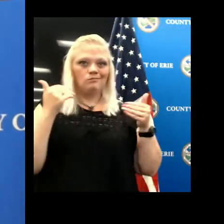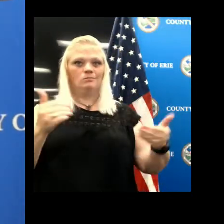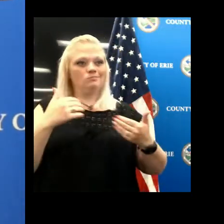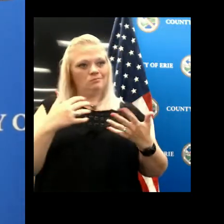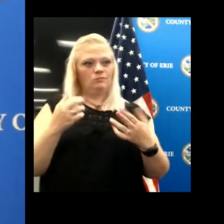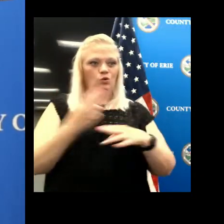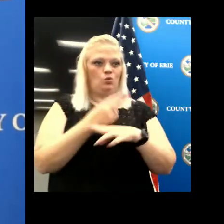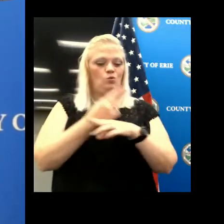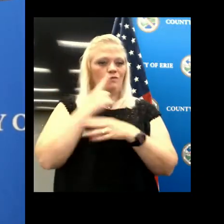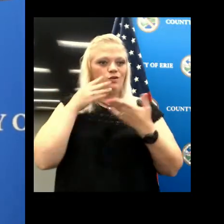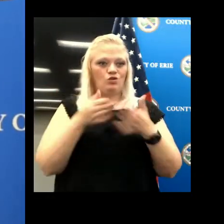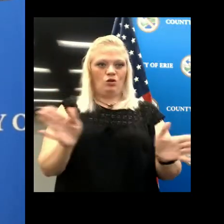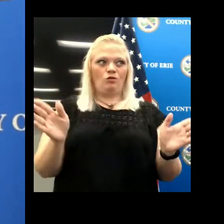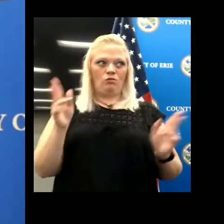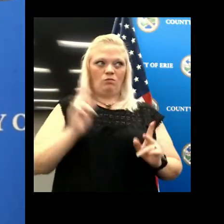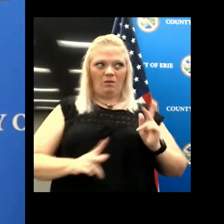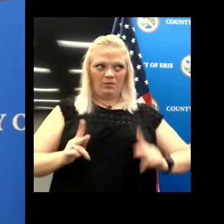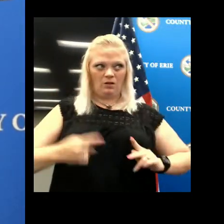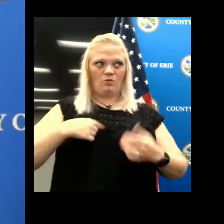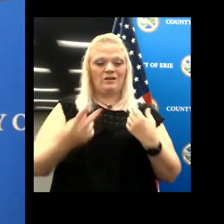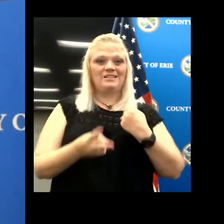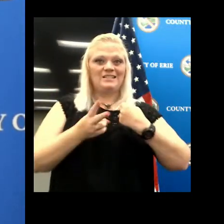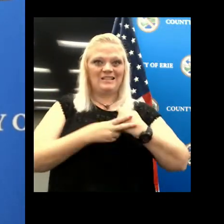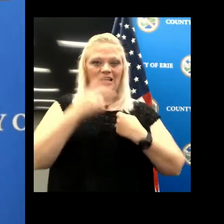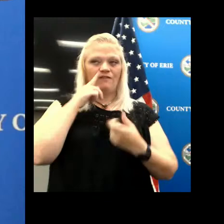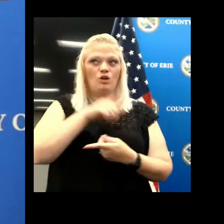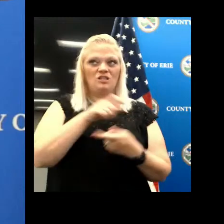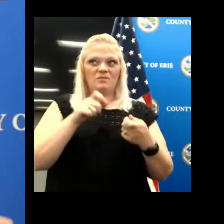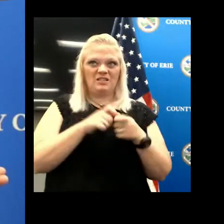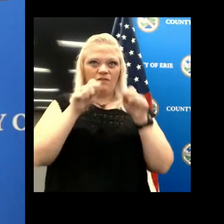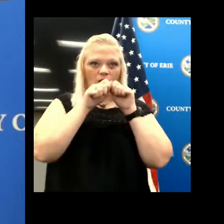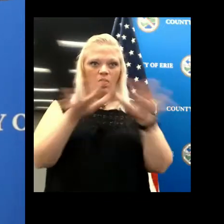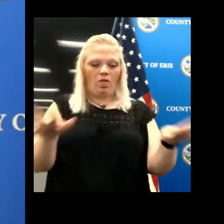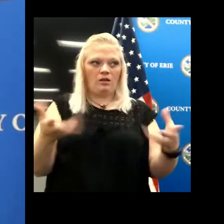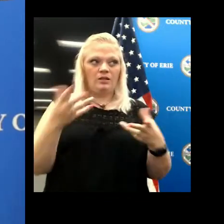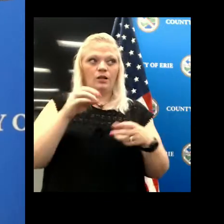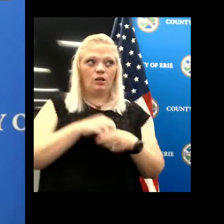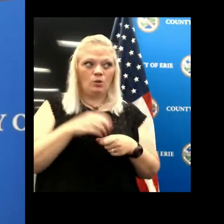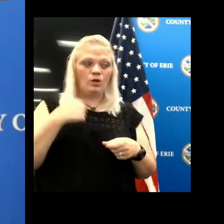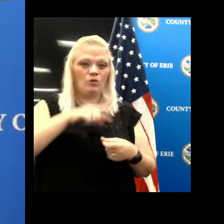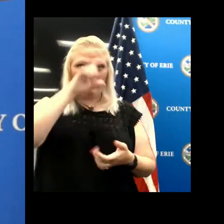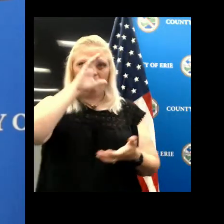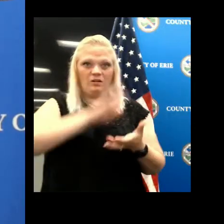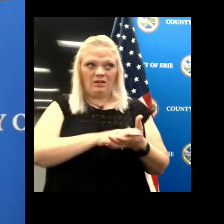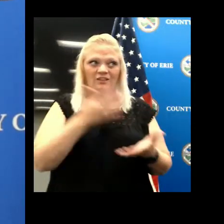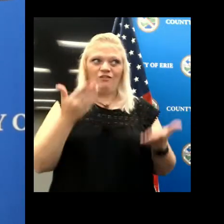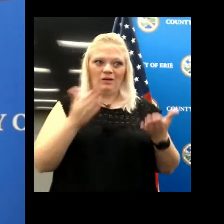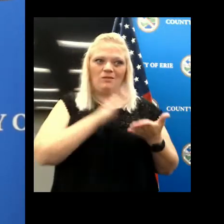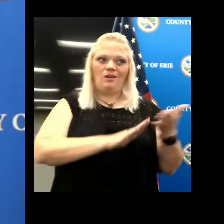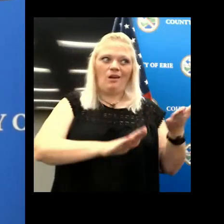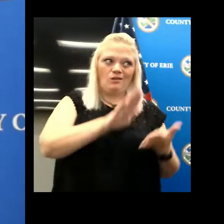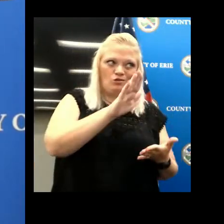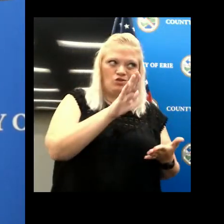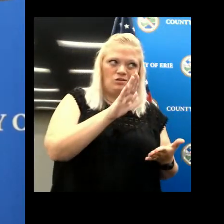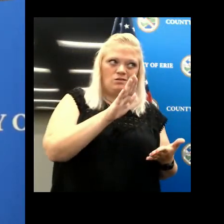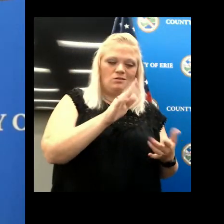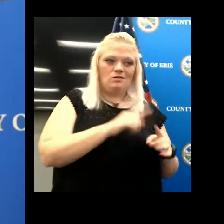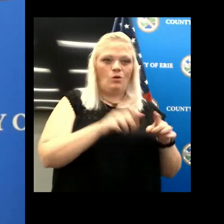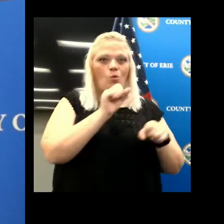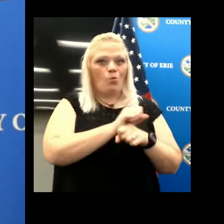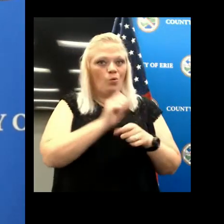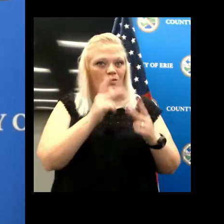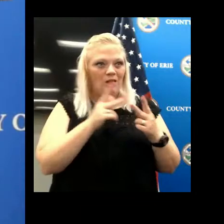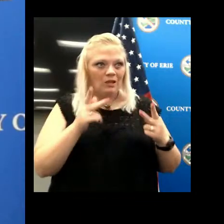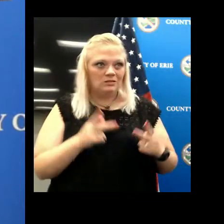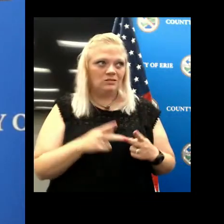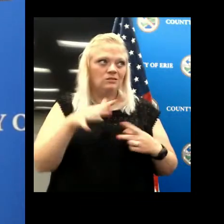for the general public. We're going to save them for specific outbreaks, including those that we believe may be attributable to colleges, but also workplace